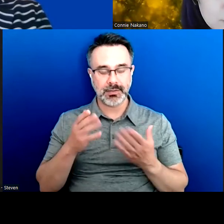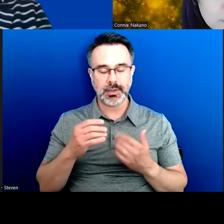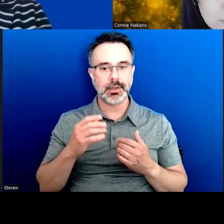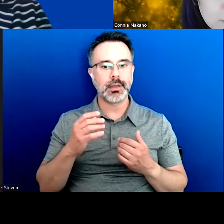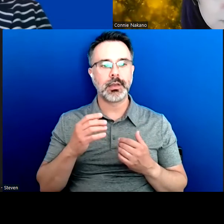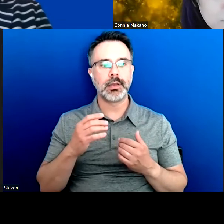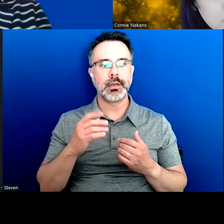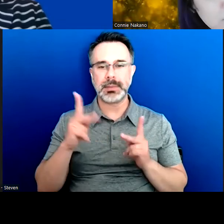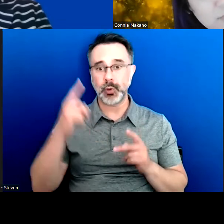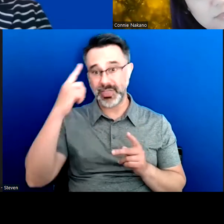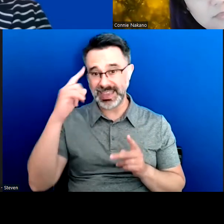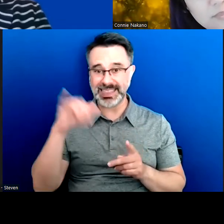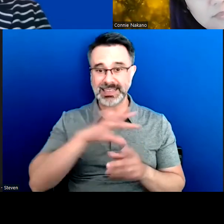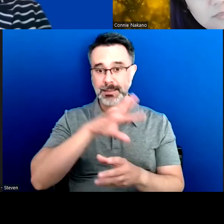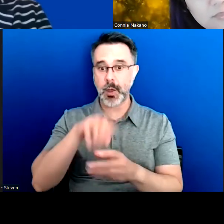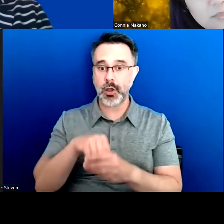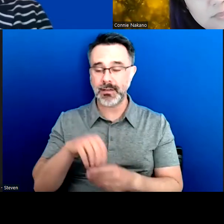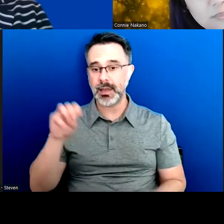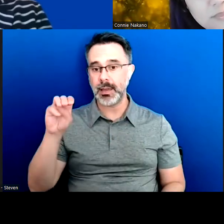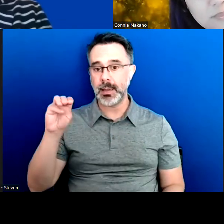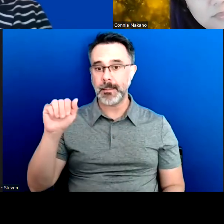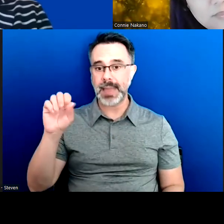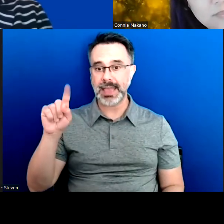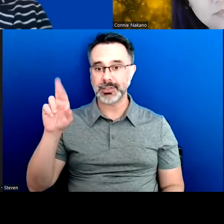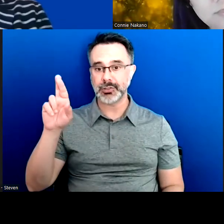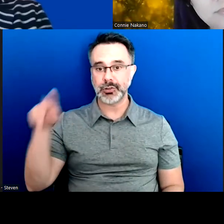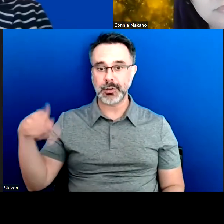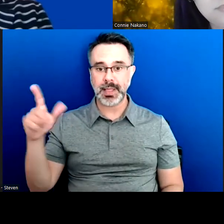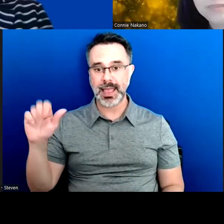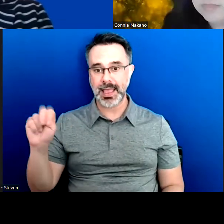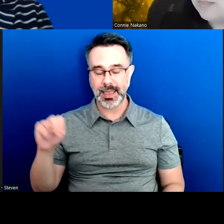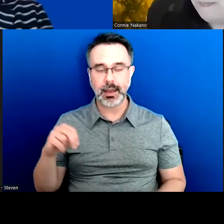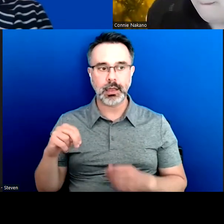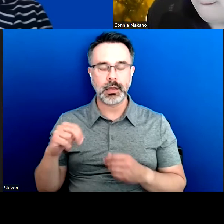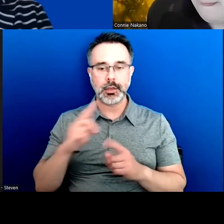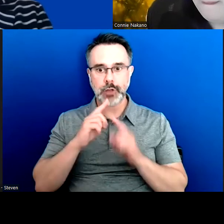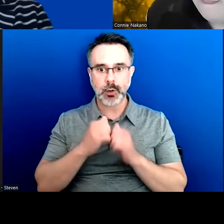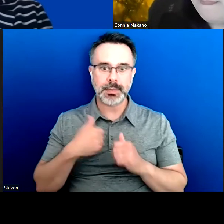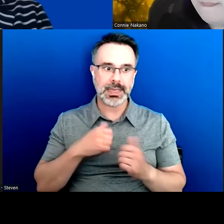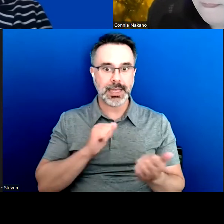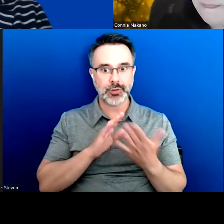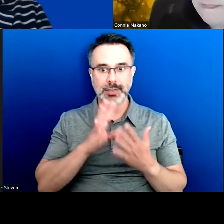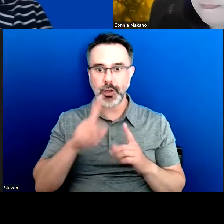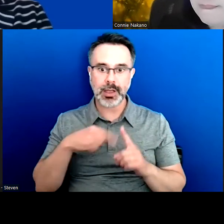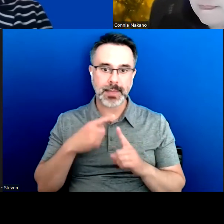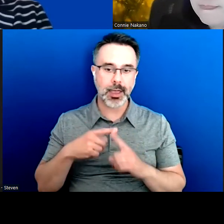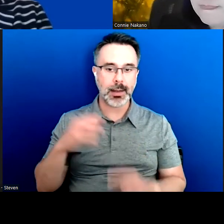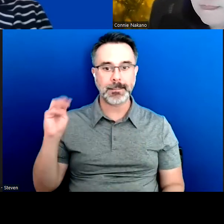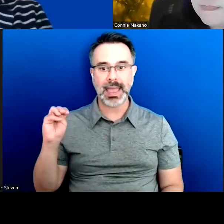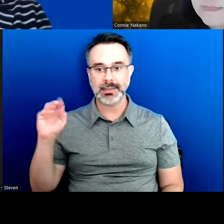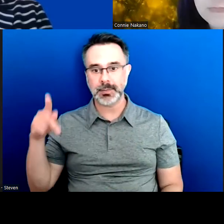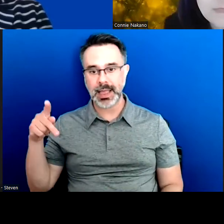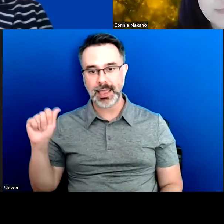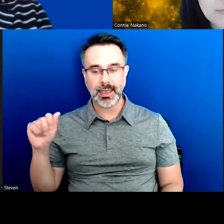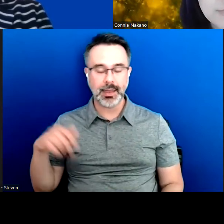of the master plan. When they talk to me, addressing me around the master plan, this hub and spokes thing from the master